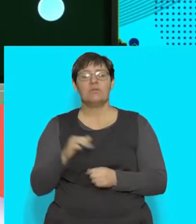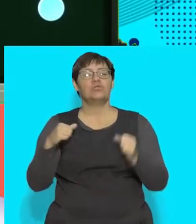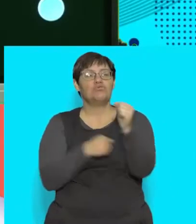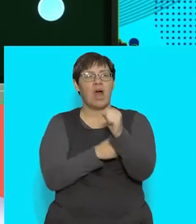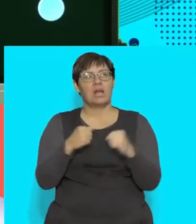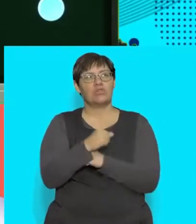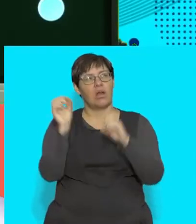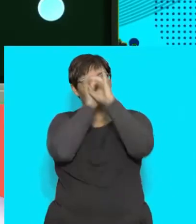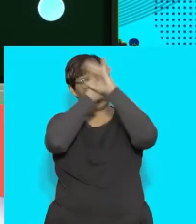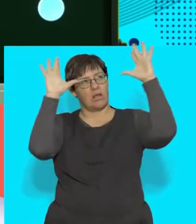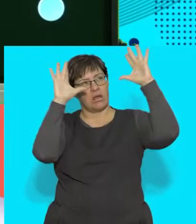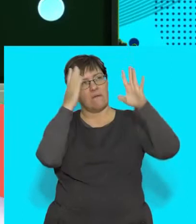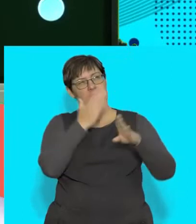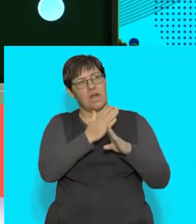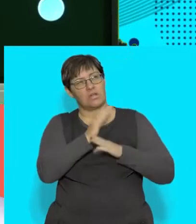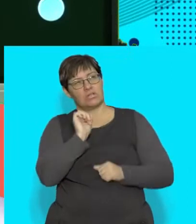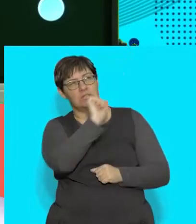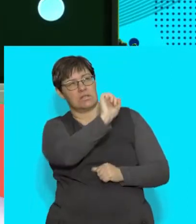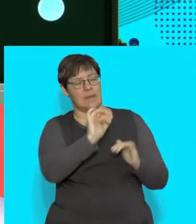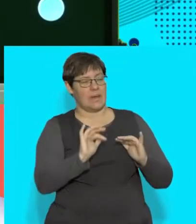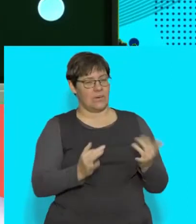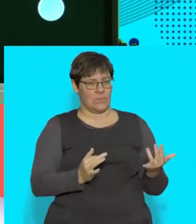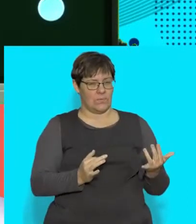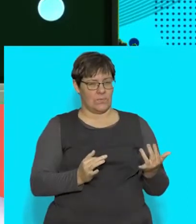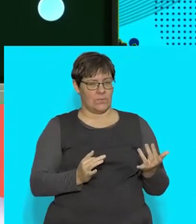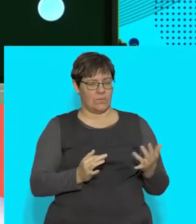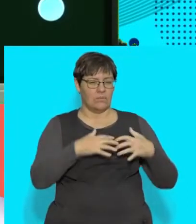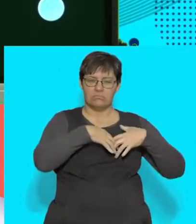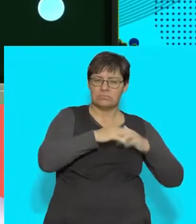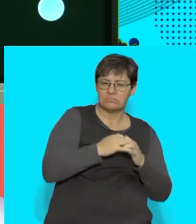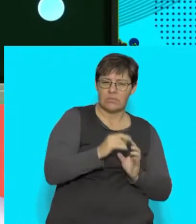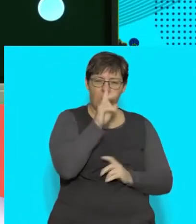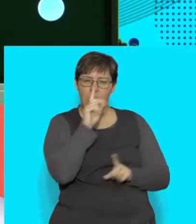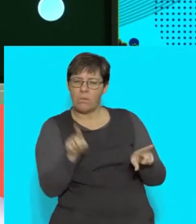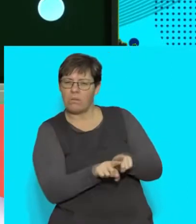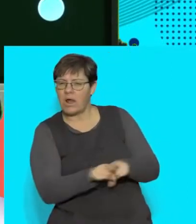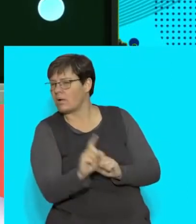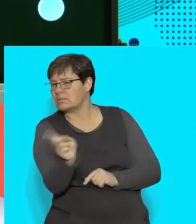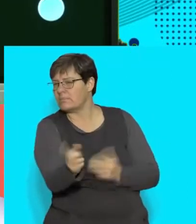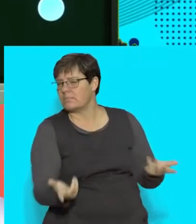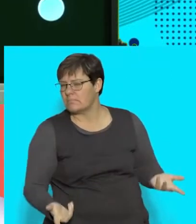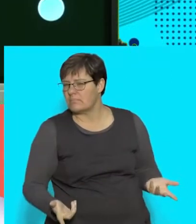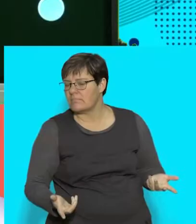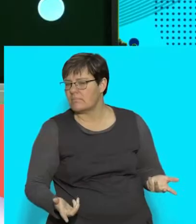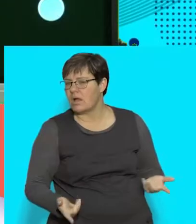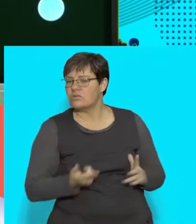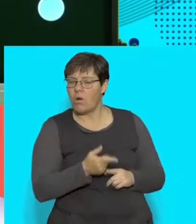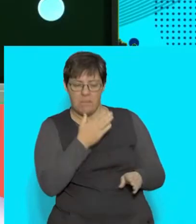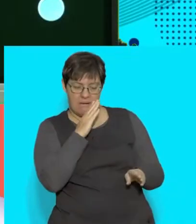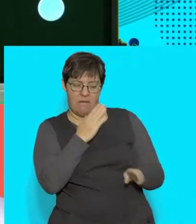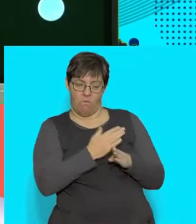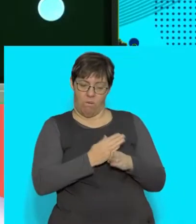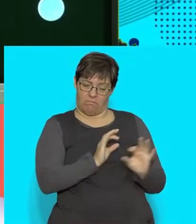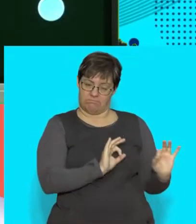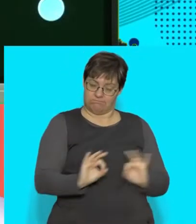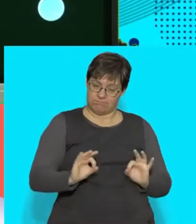kids, structure versus function. How is it made? What does it look like so that it enables things to